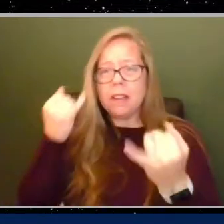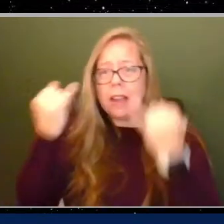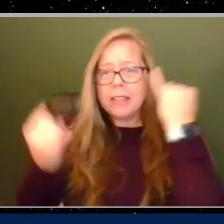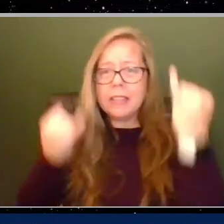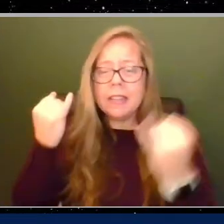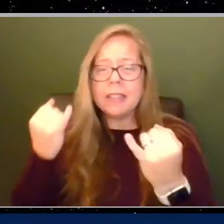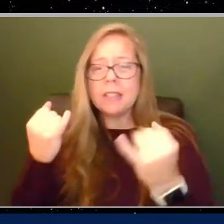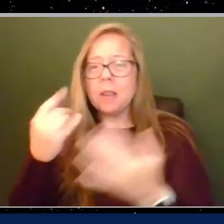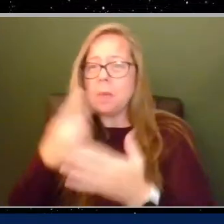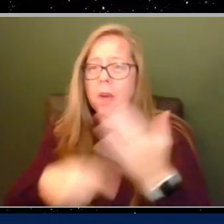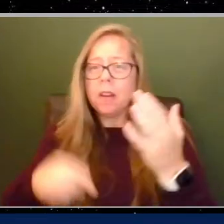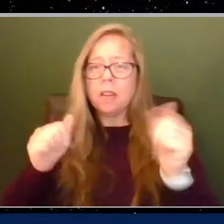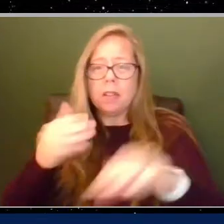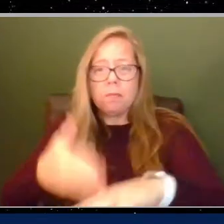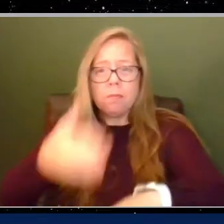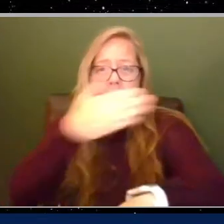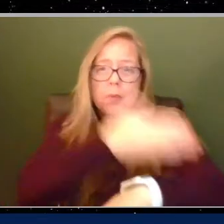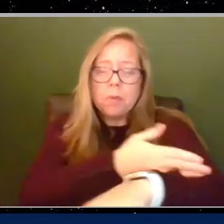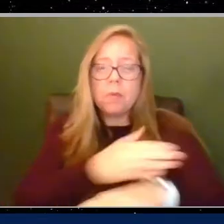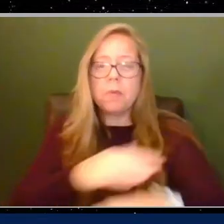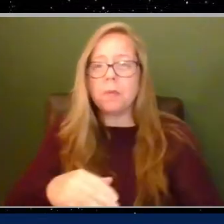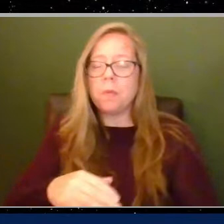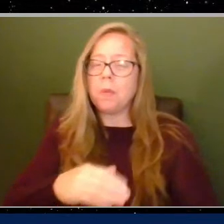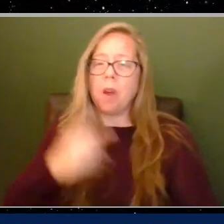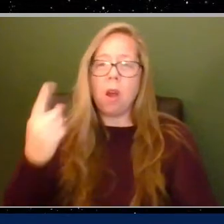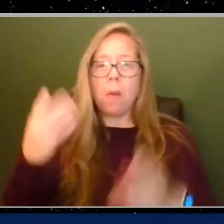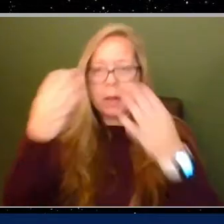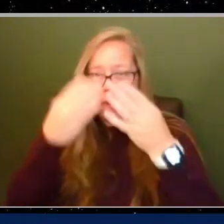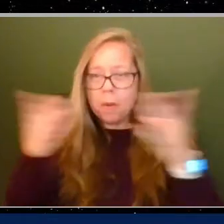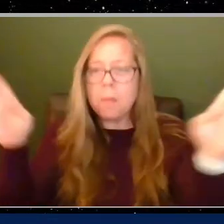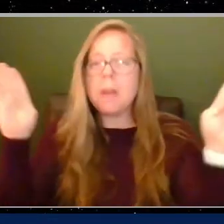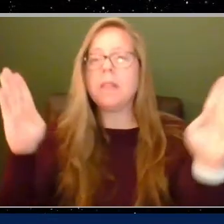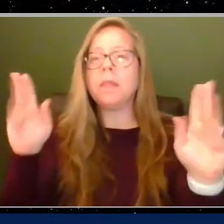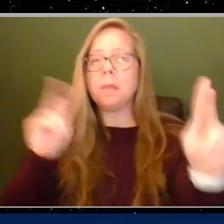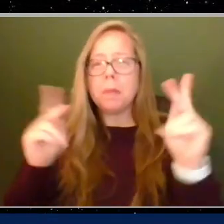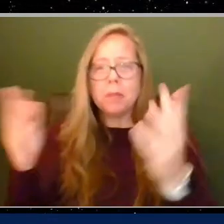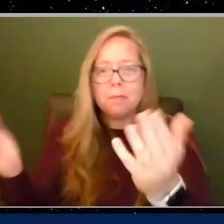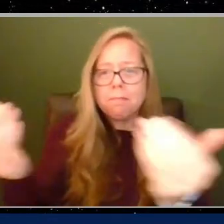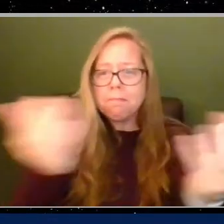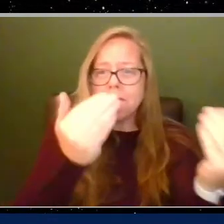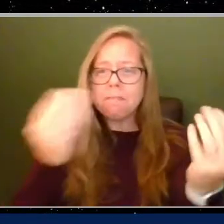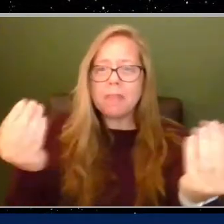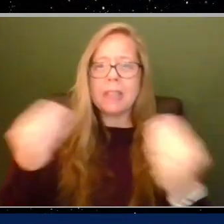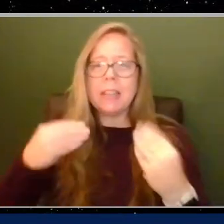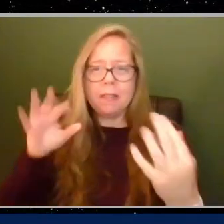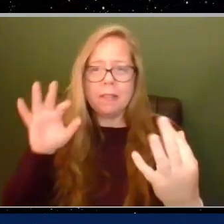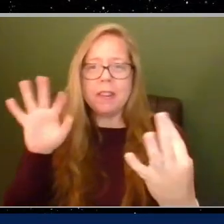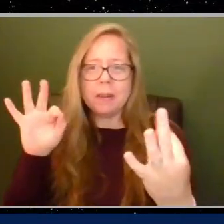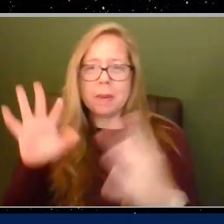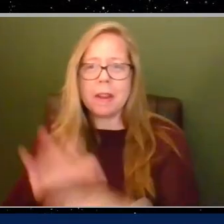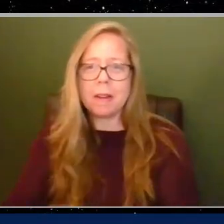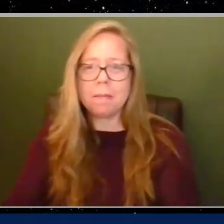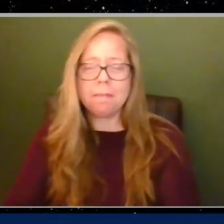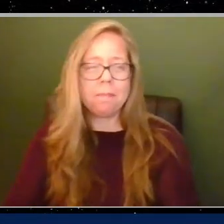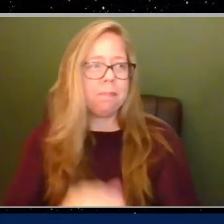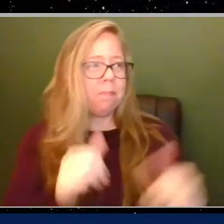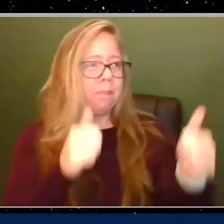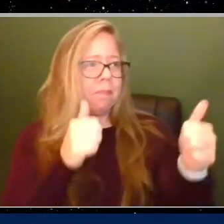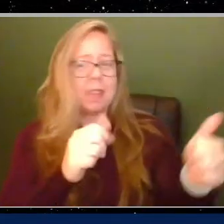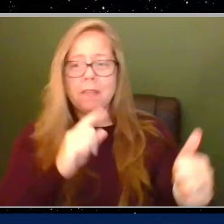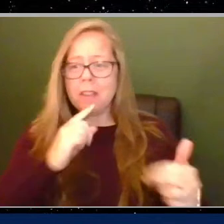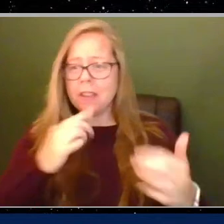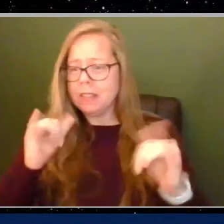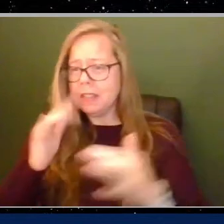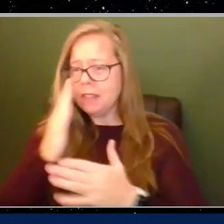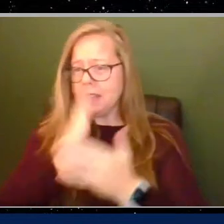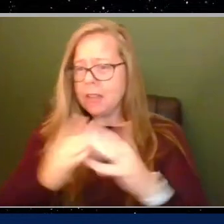would be helpful. We'd always love to hear from folks. Excellent. All right. I mean, we still have a few minutes here. If